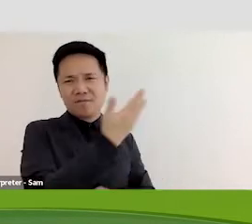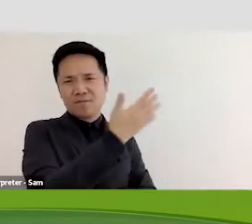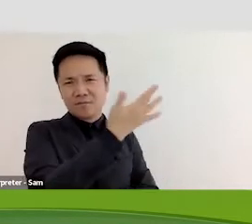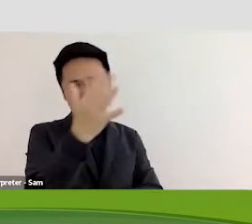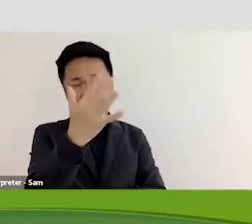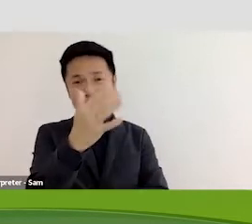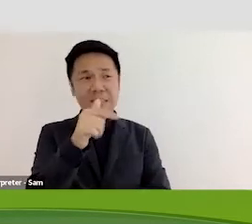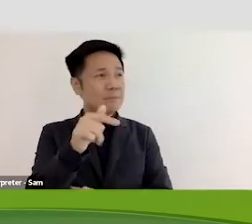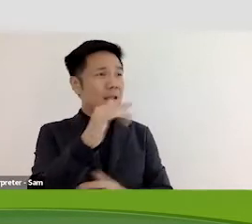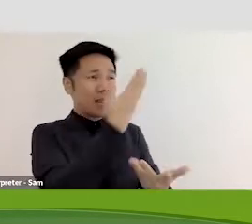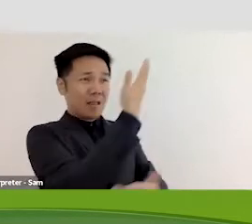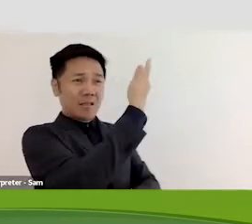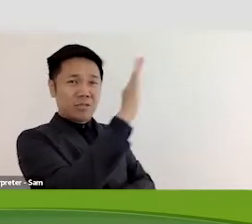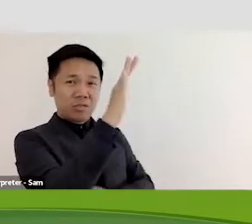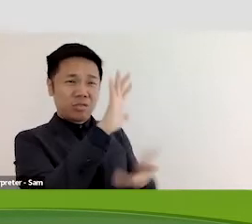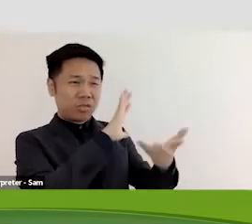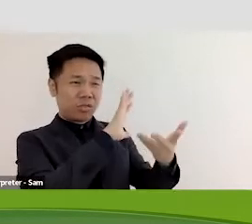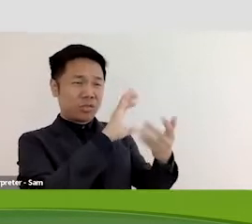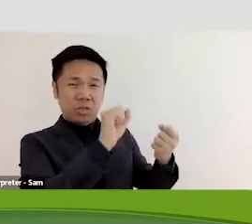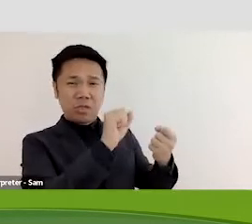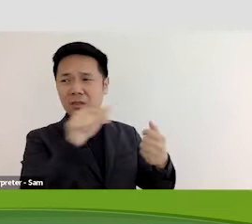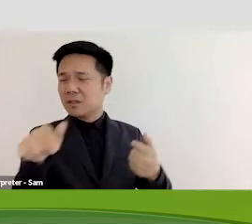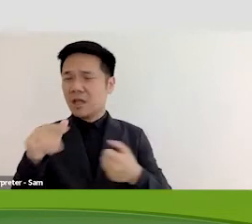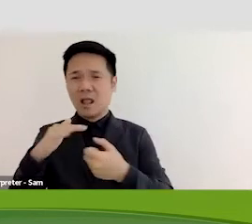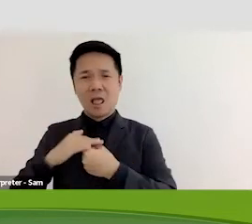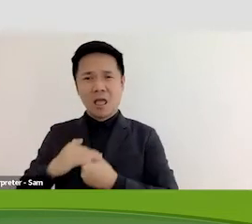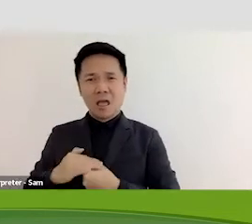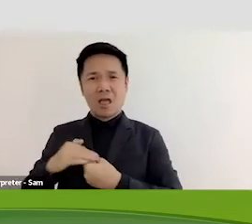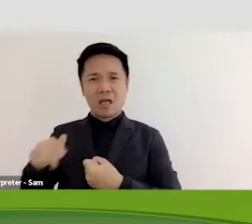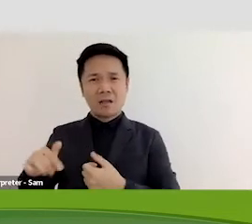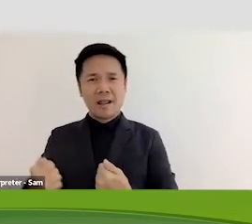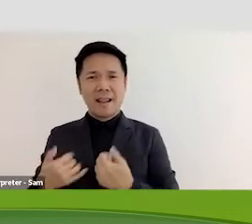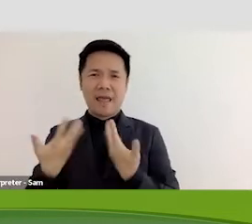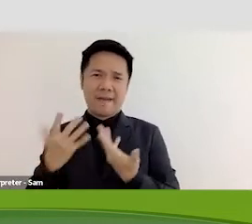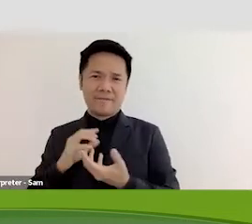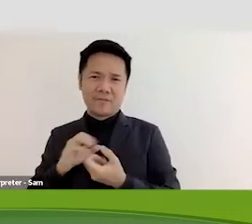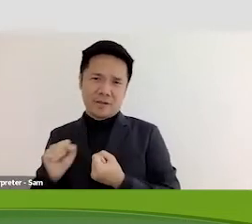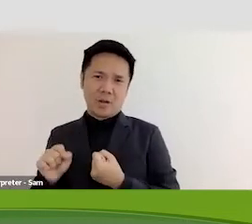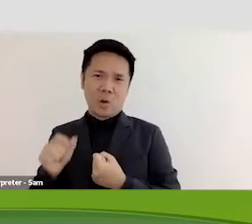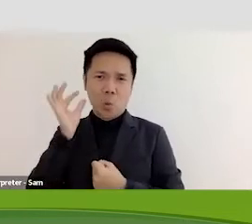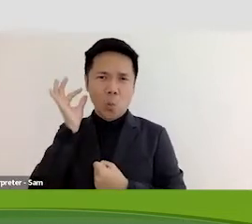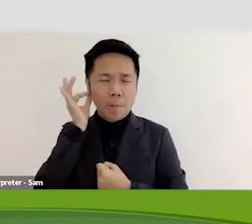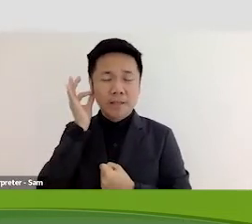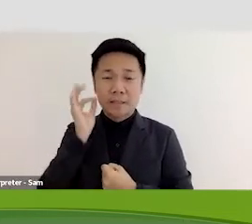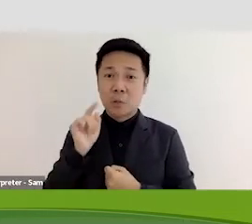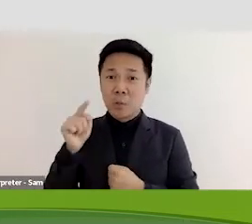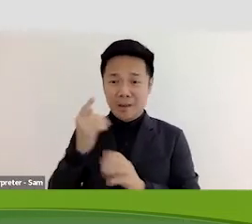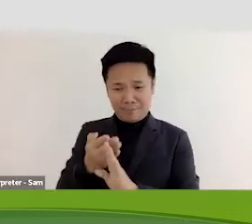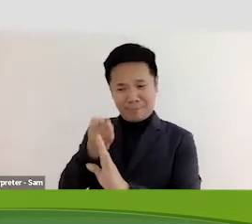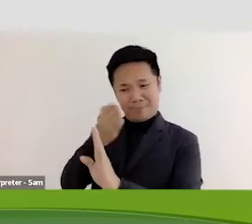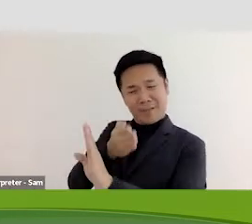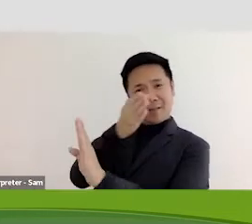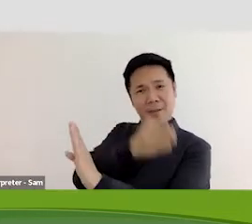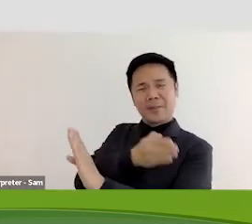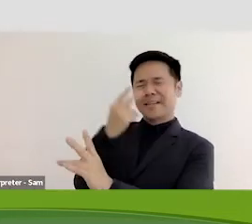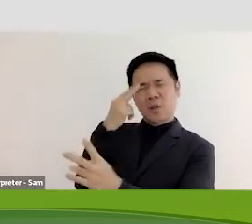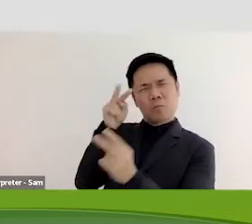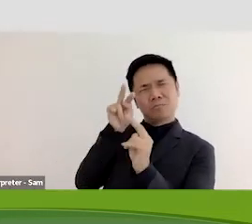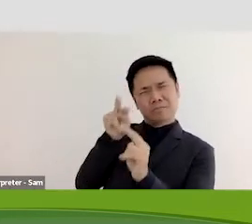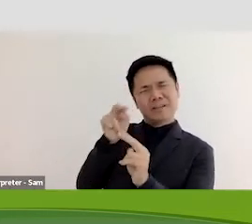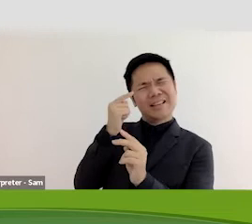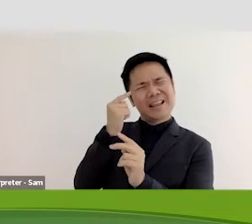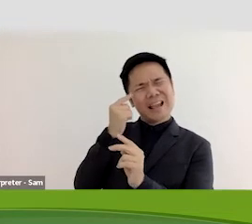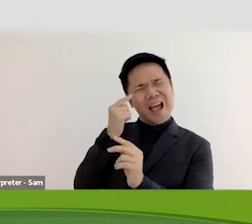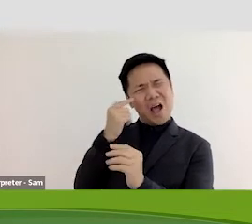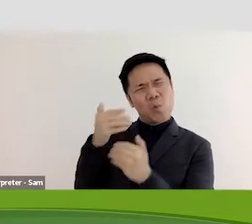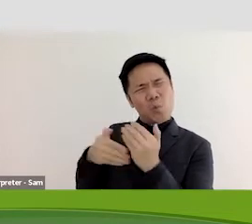directly as a result of climate change and disasters, requiring anticipatory instruments such as forecast-based financing